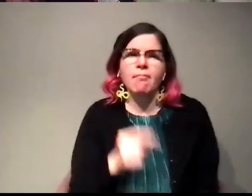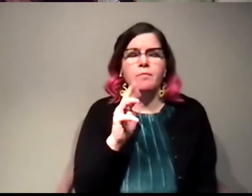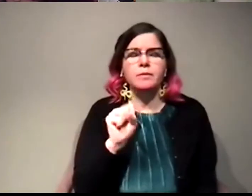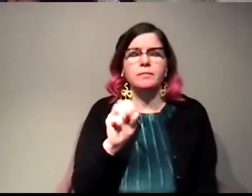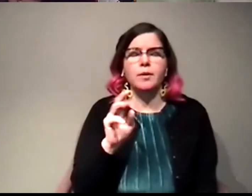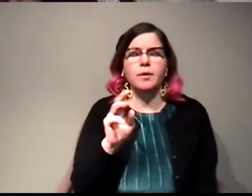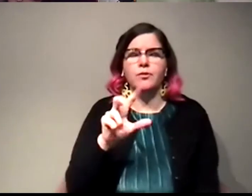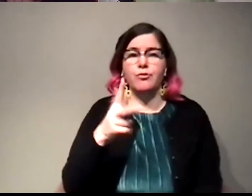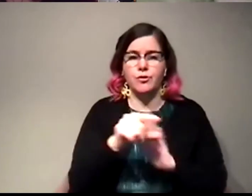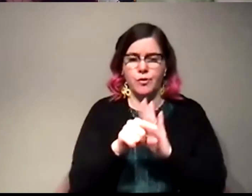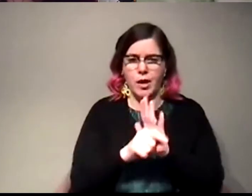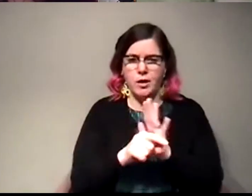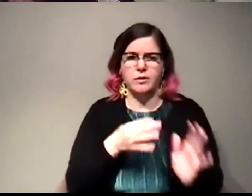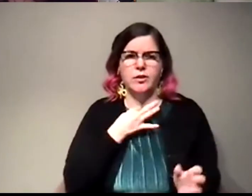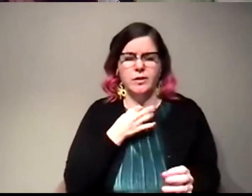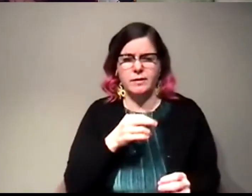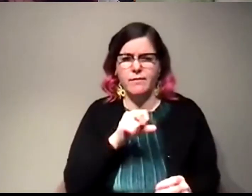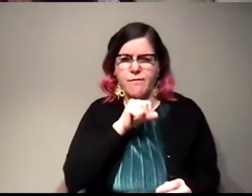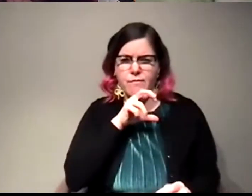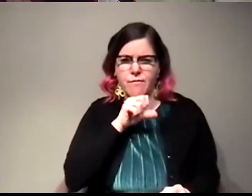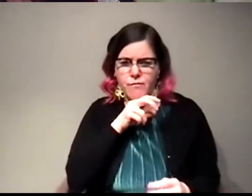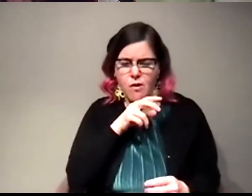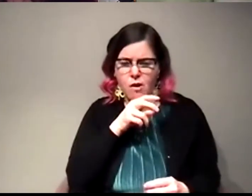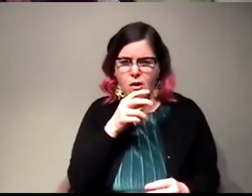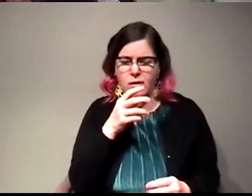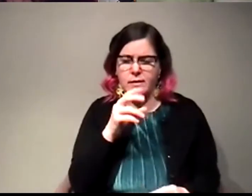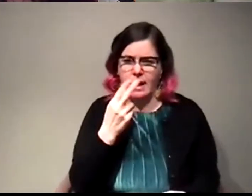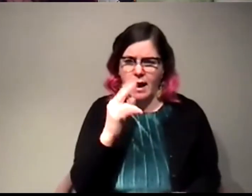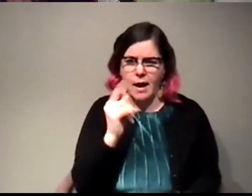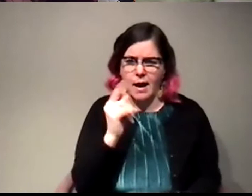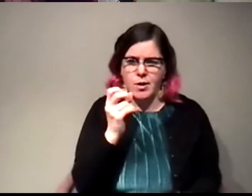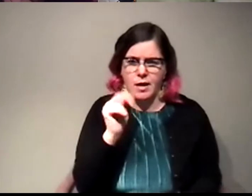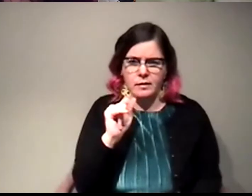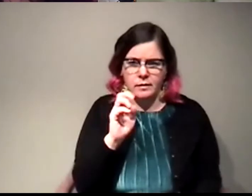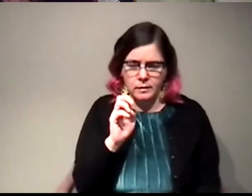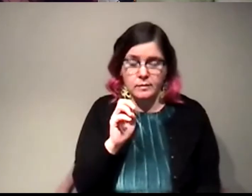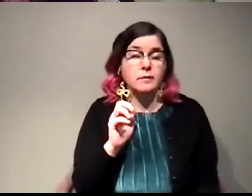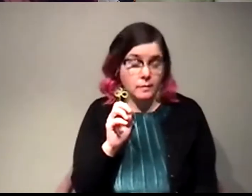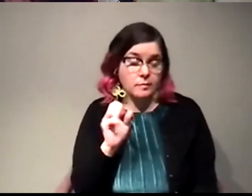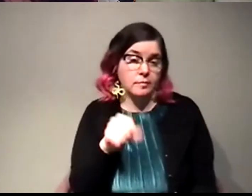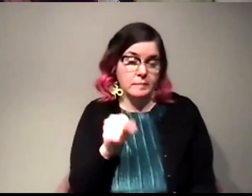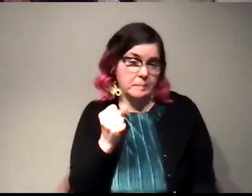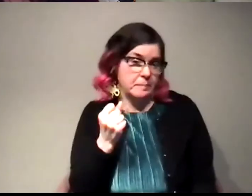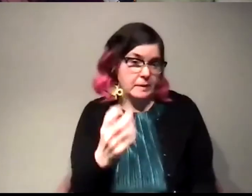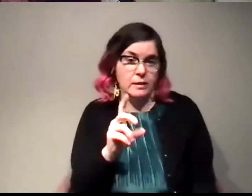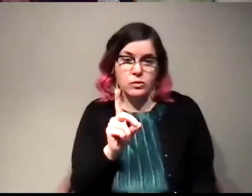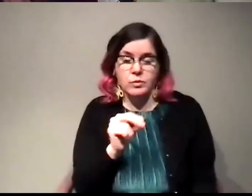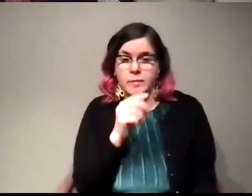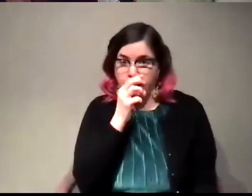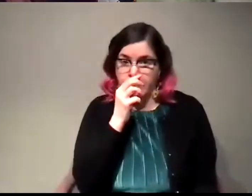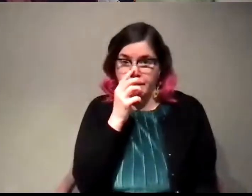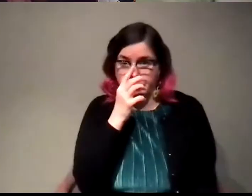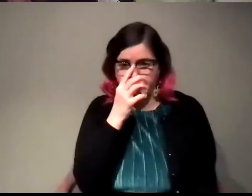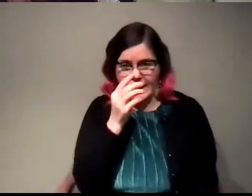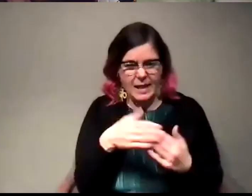like to know, do frogs hibernate? So a lot of frogs do, actually. You know, anything that's that small